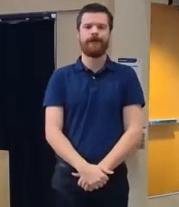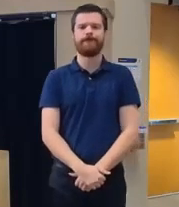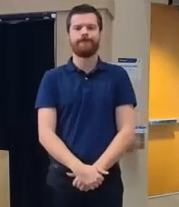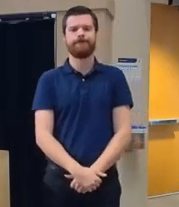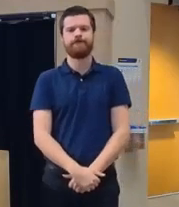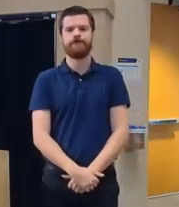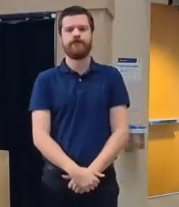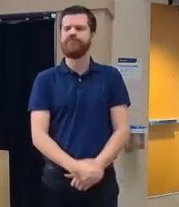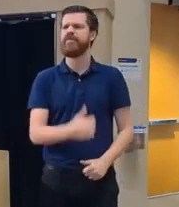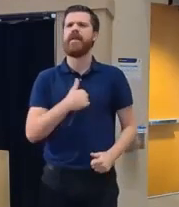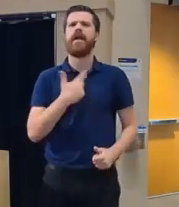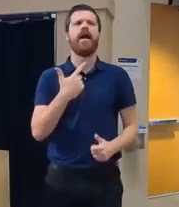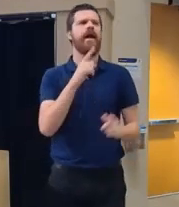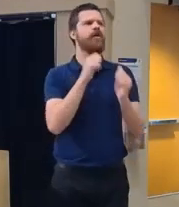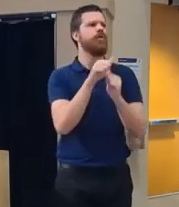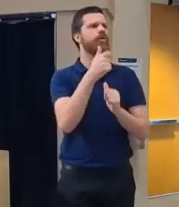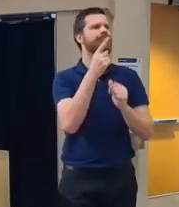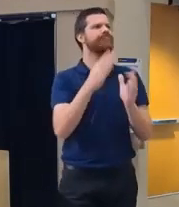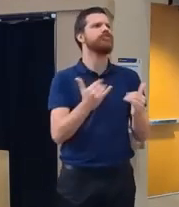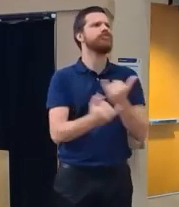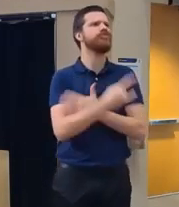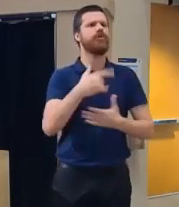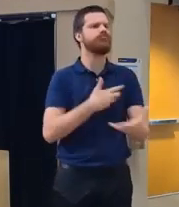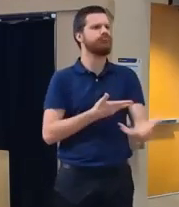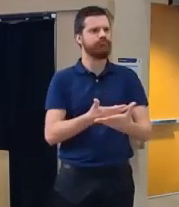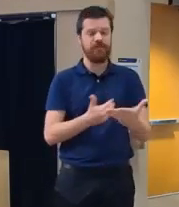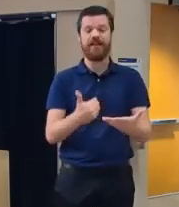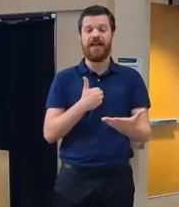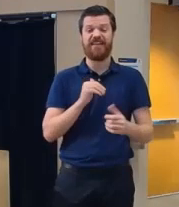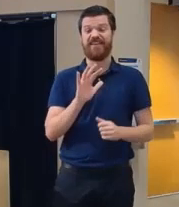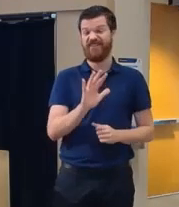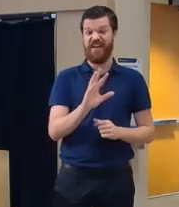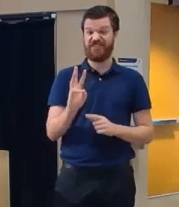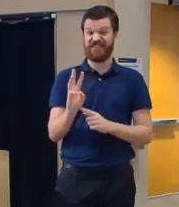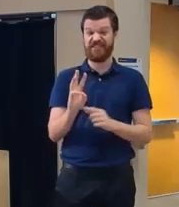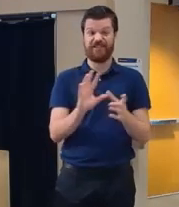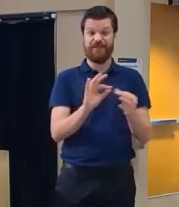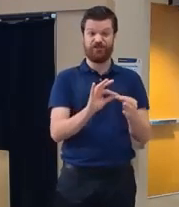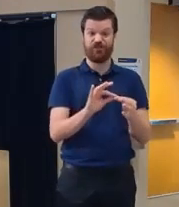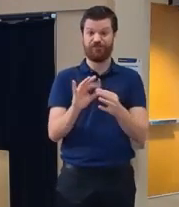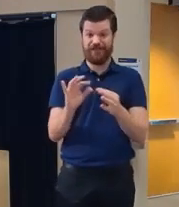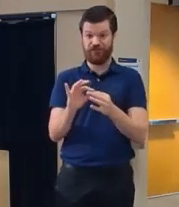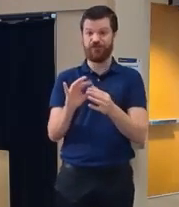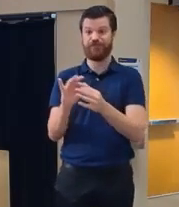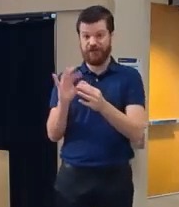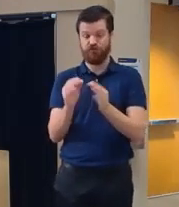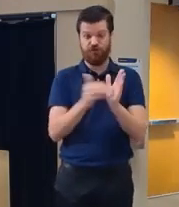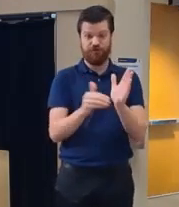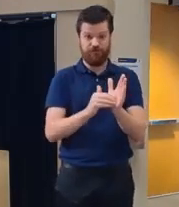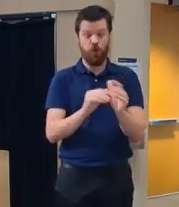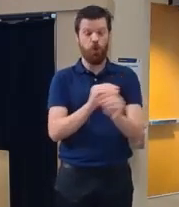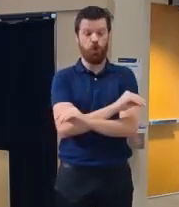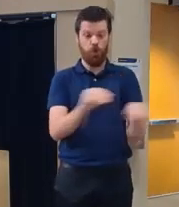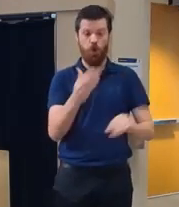As I was speaking with someone earlier today, we had 5 or 6 messages that repeated in the curriculum: no